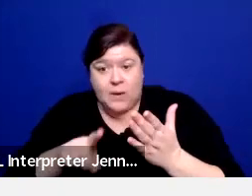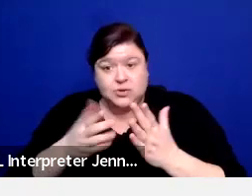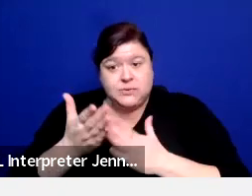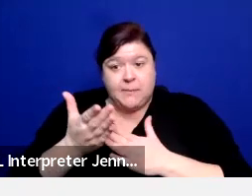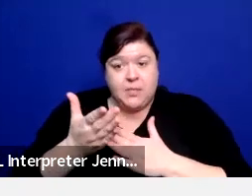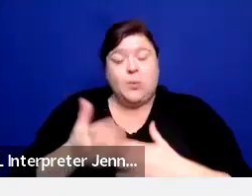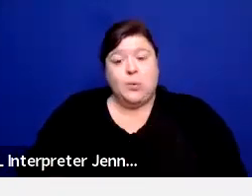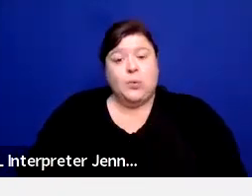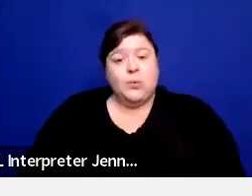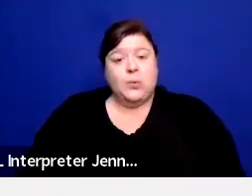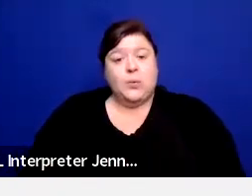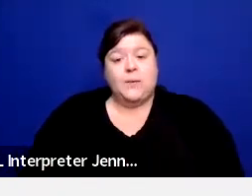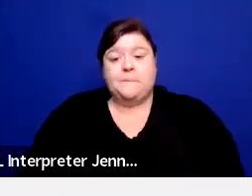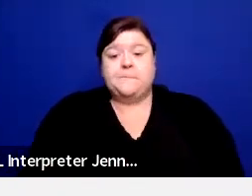through.